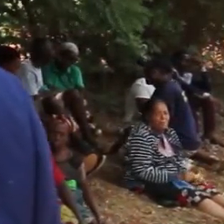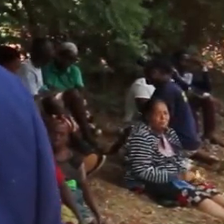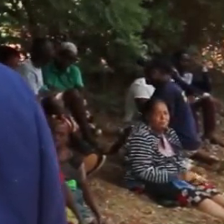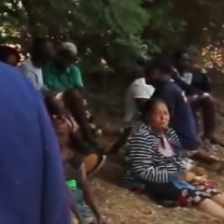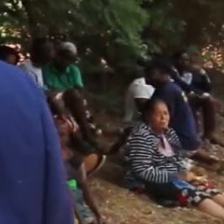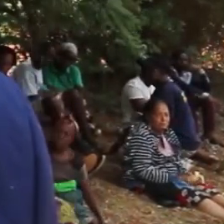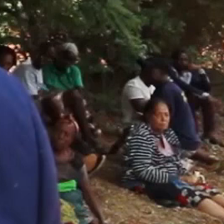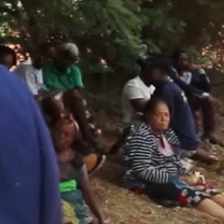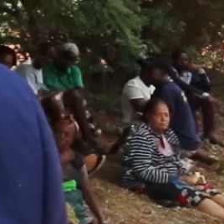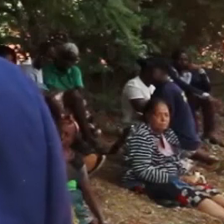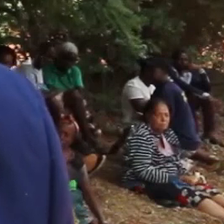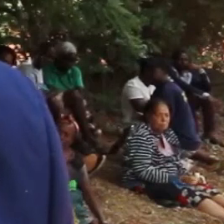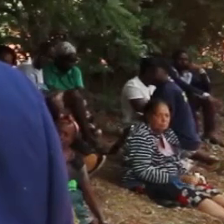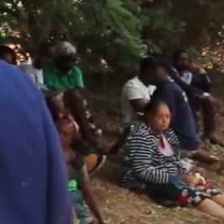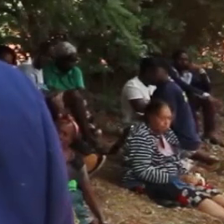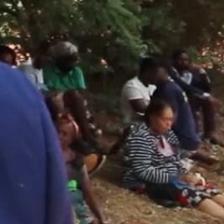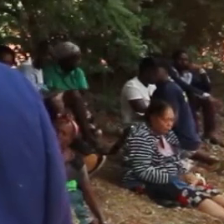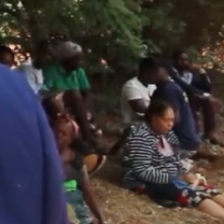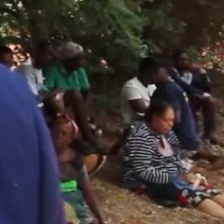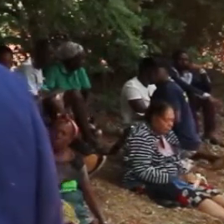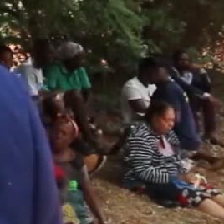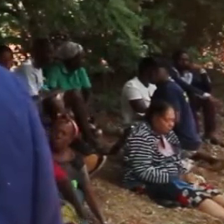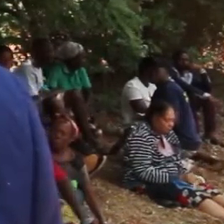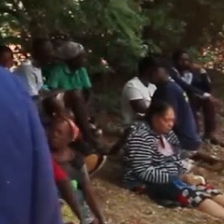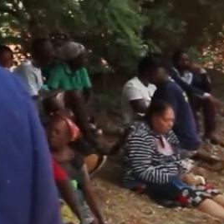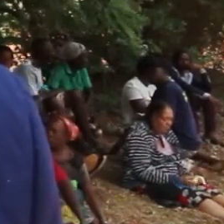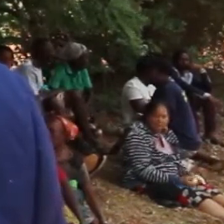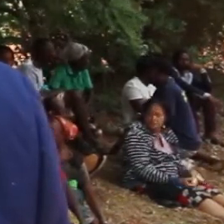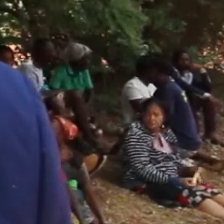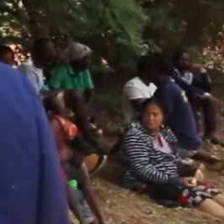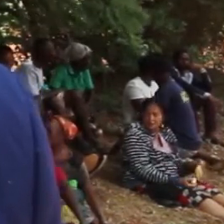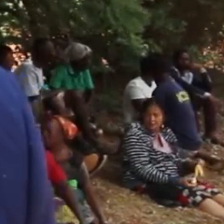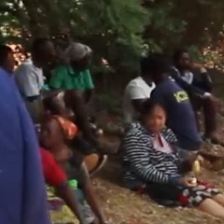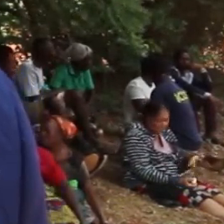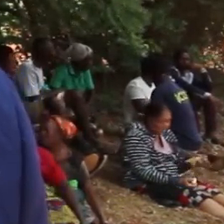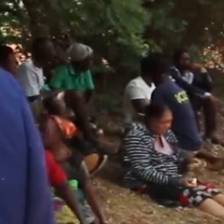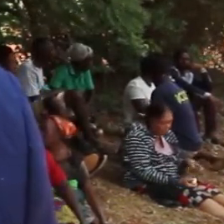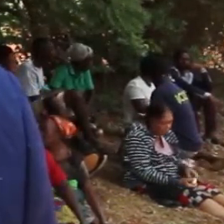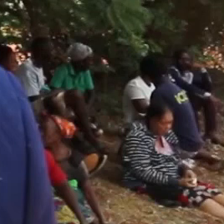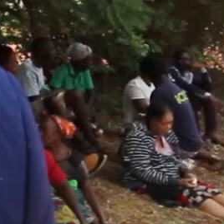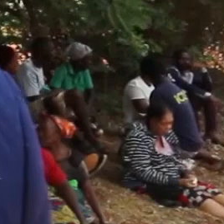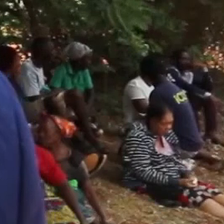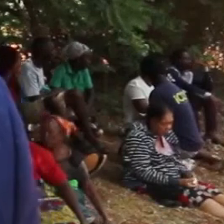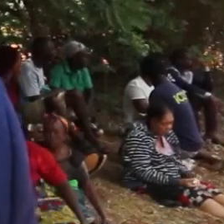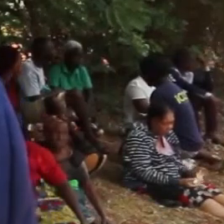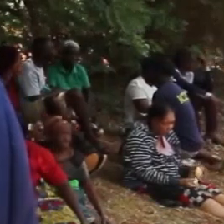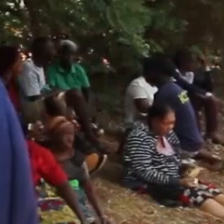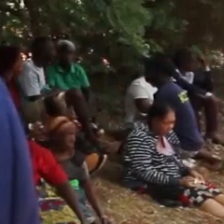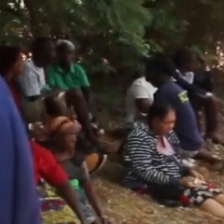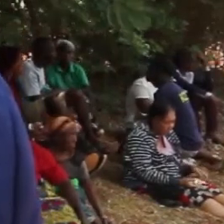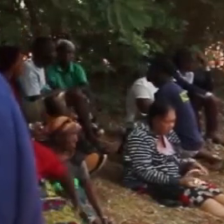Chipata District 4,050 kg bags of white maize to distribute as relief